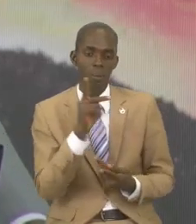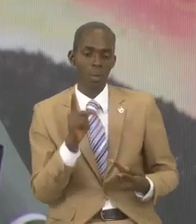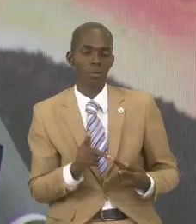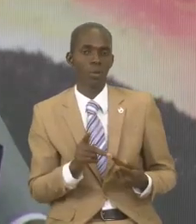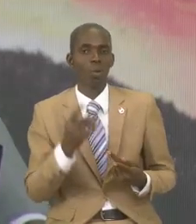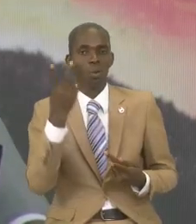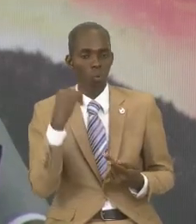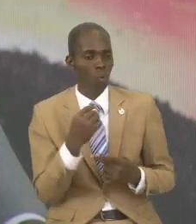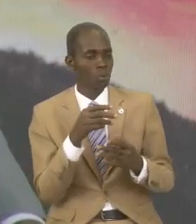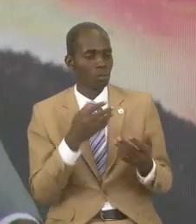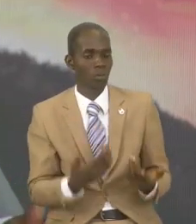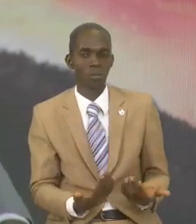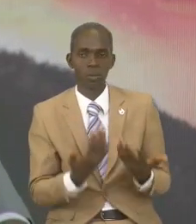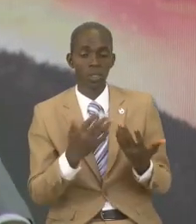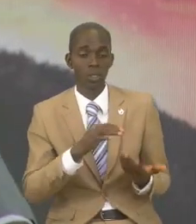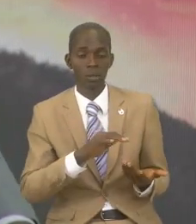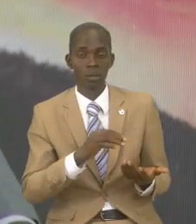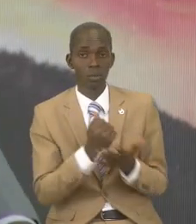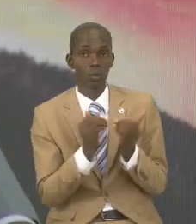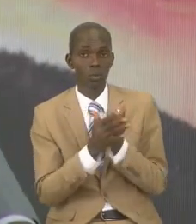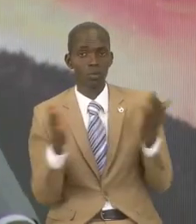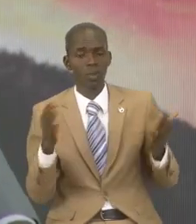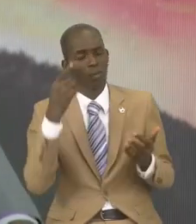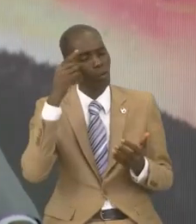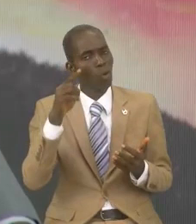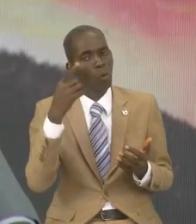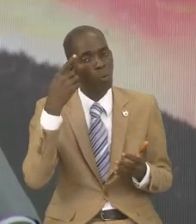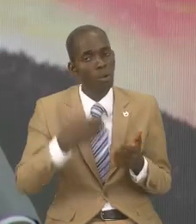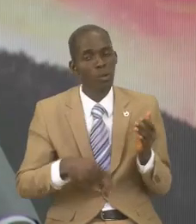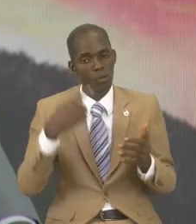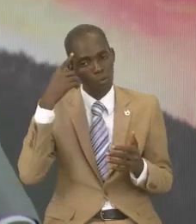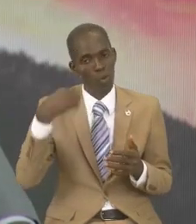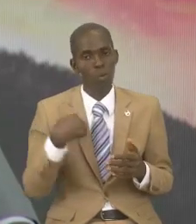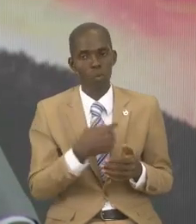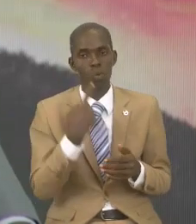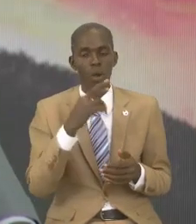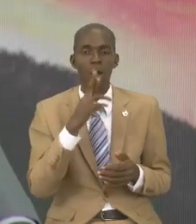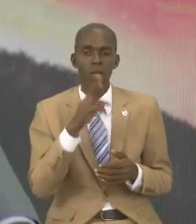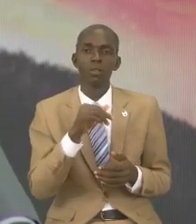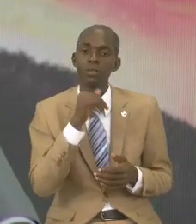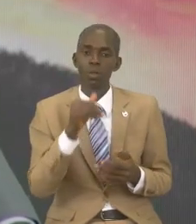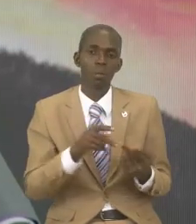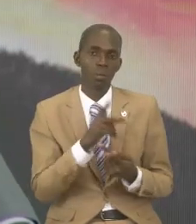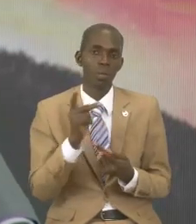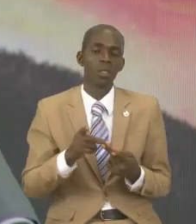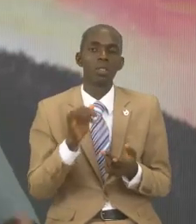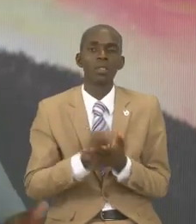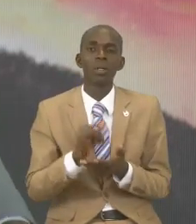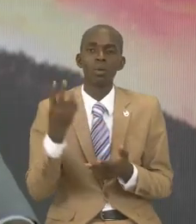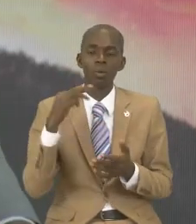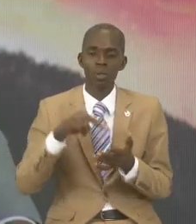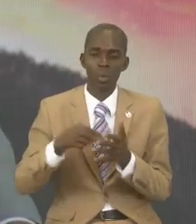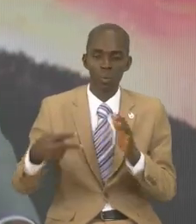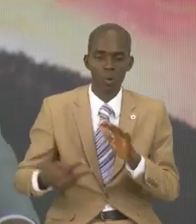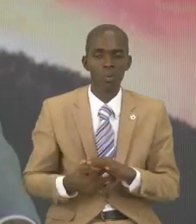crucified for the imperfect. That's the purpose. The righteous was crucified for the unrighteous. That's